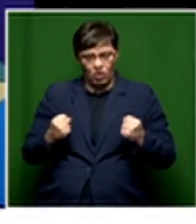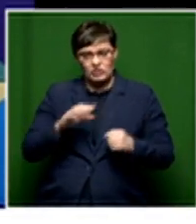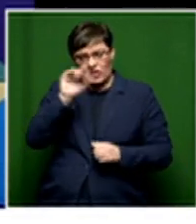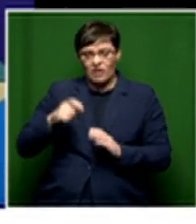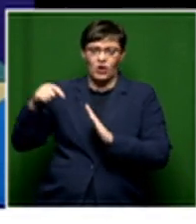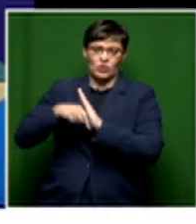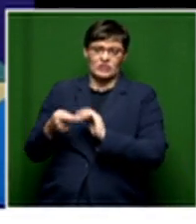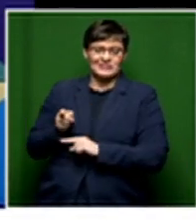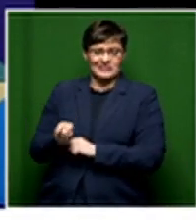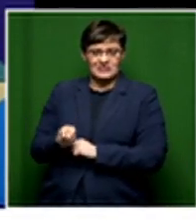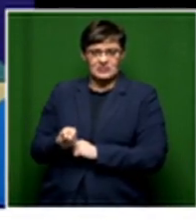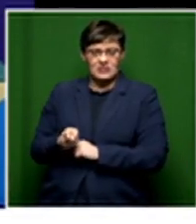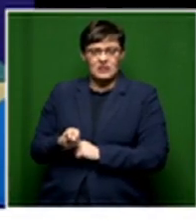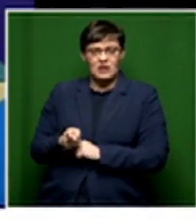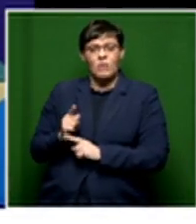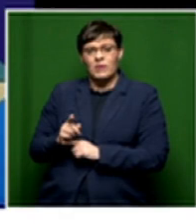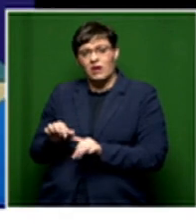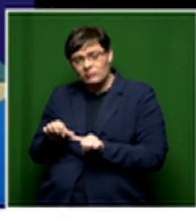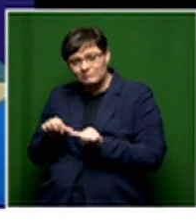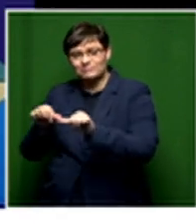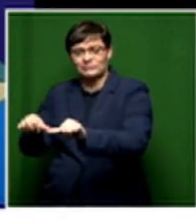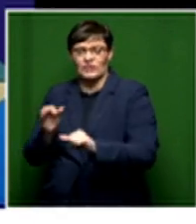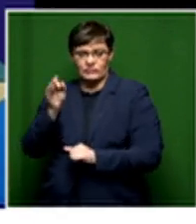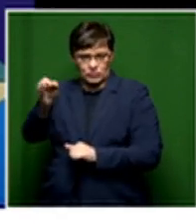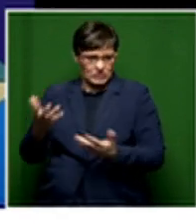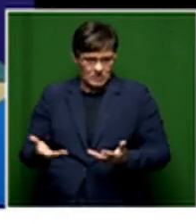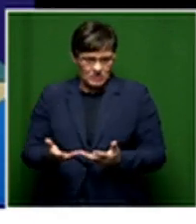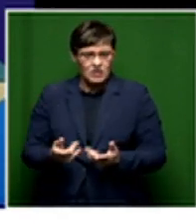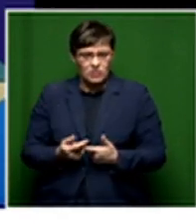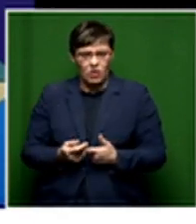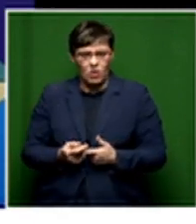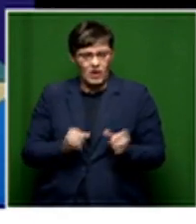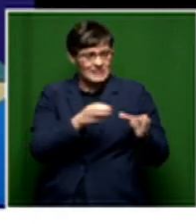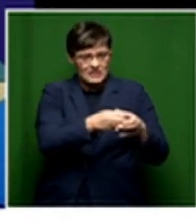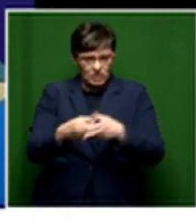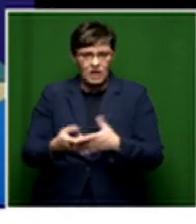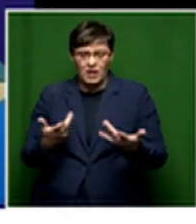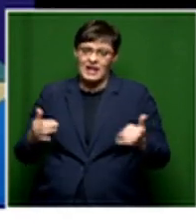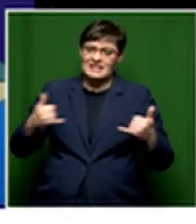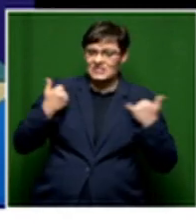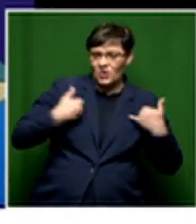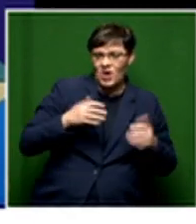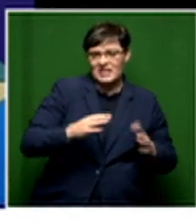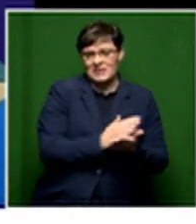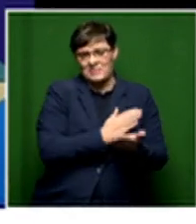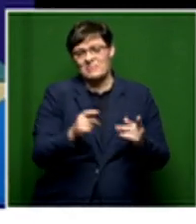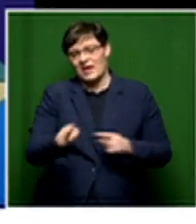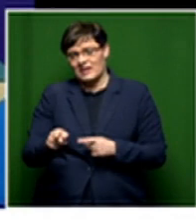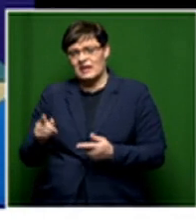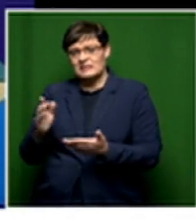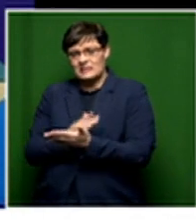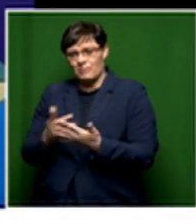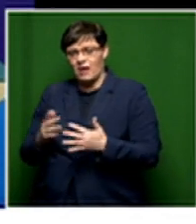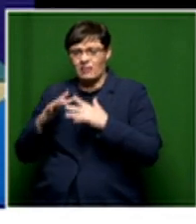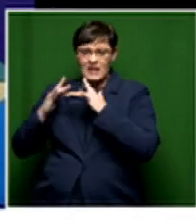context on really how we can move forward. So some really insightful sessions, some are going to be really fun, as well as some